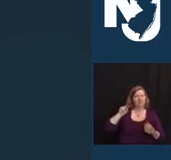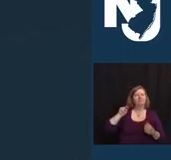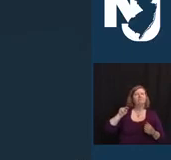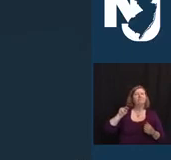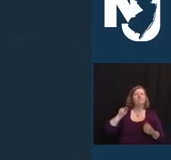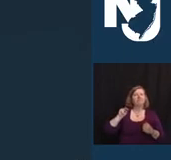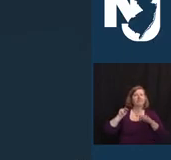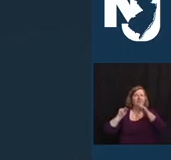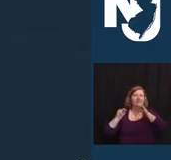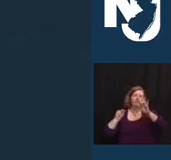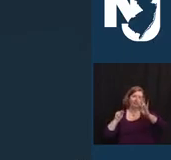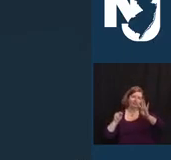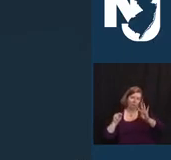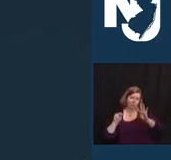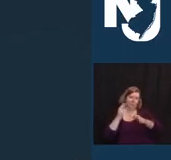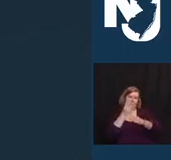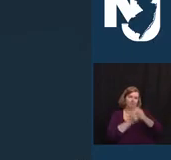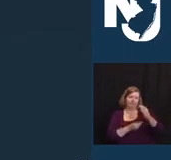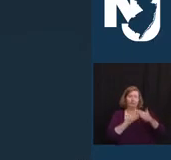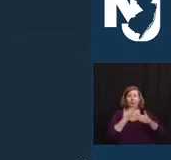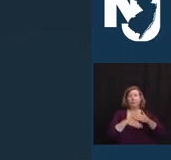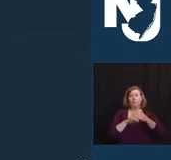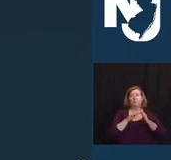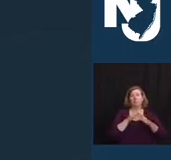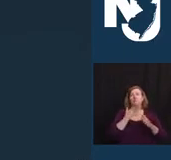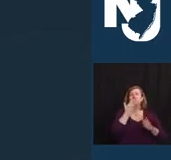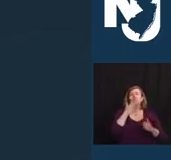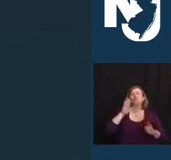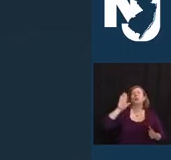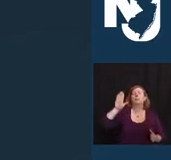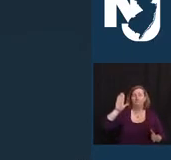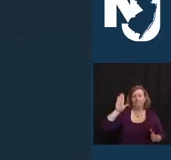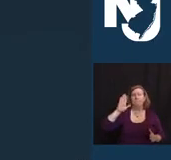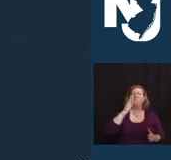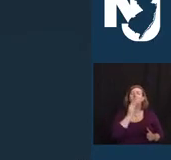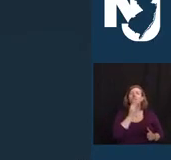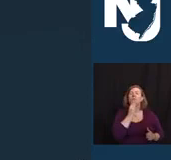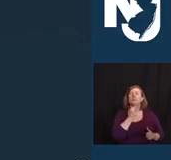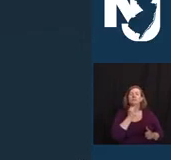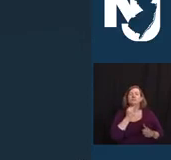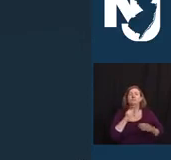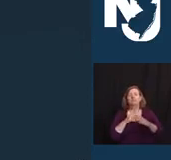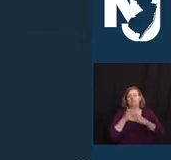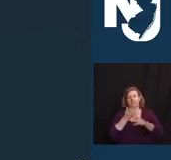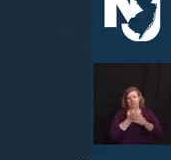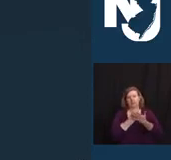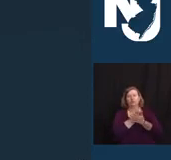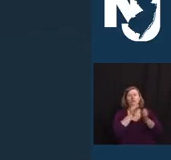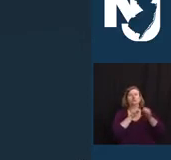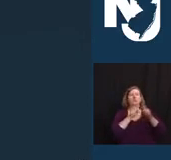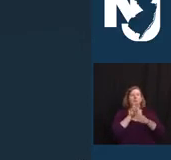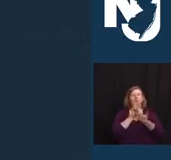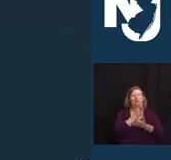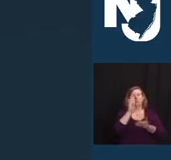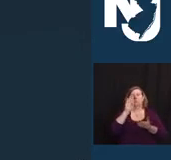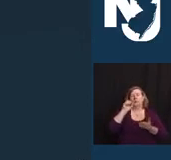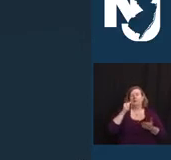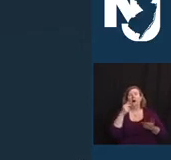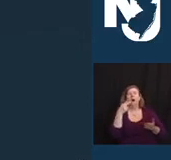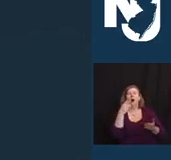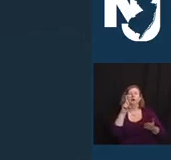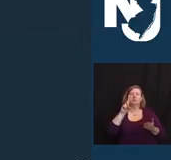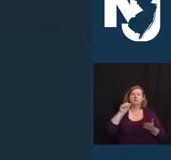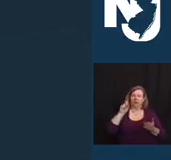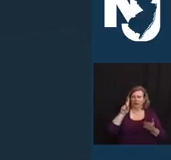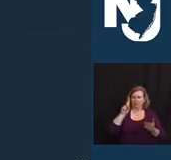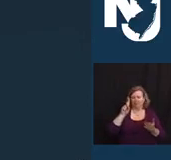old. He was born in Jerusalem and earned his degree in veterinary medicine from the University of Baghdad in 1972. Soon